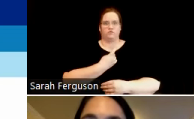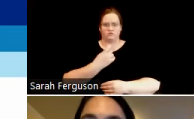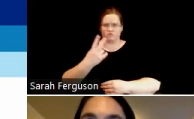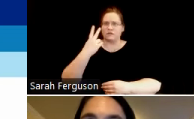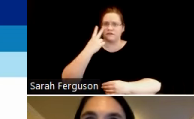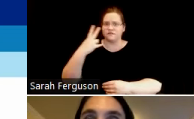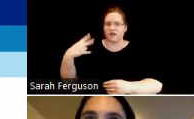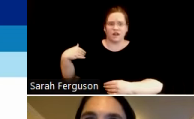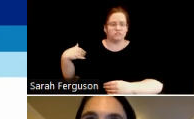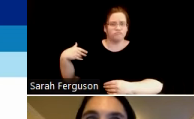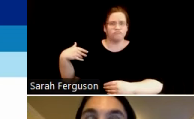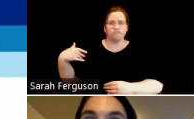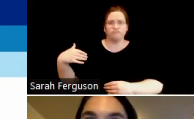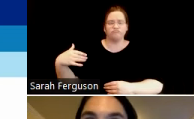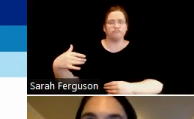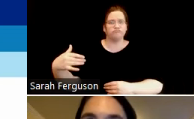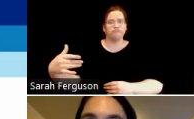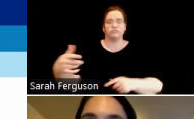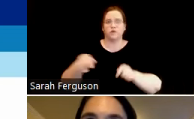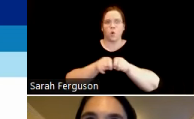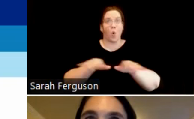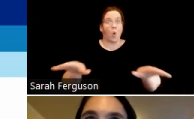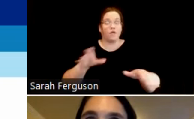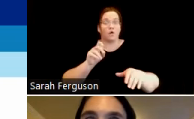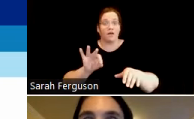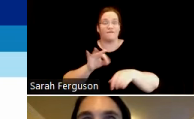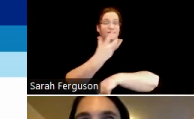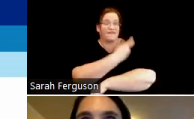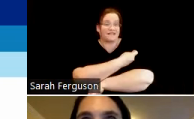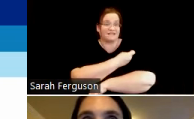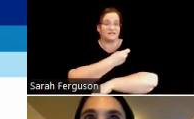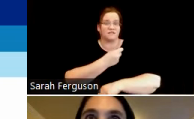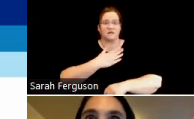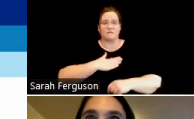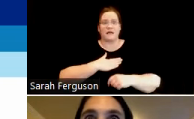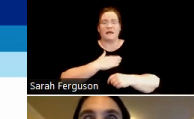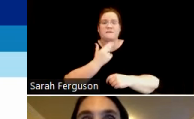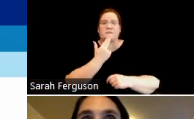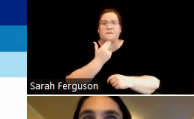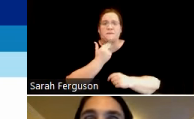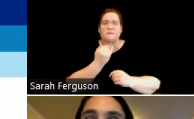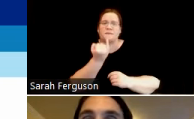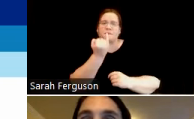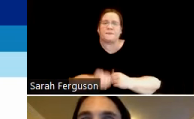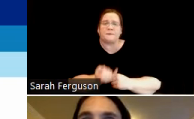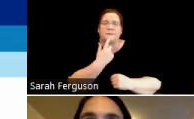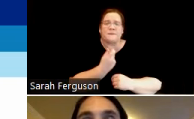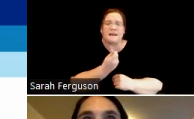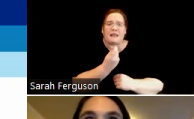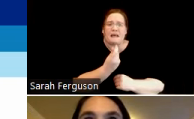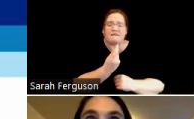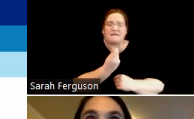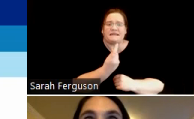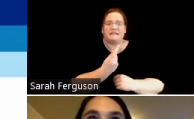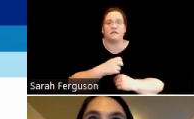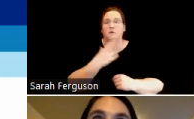the entire rollout of the vaccine. What about my teeny tiny 11-year-old? Should they wait? Or my teeny